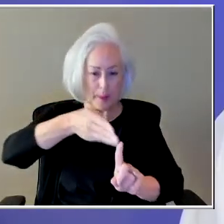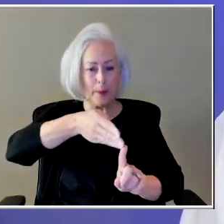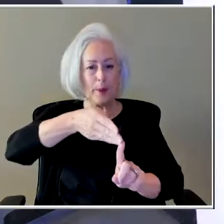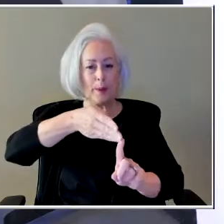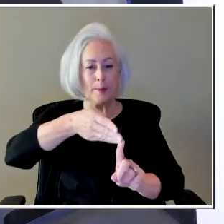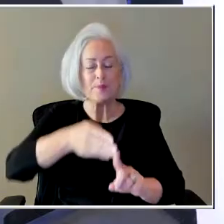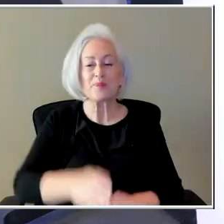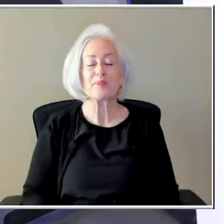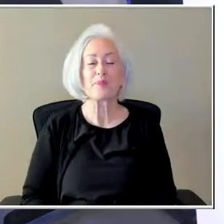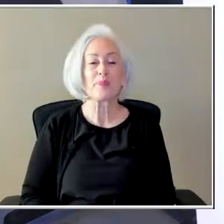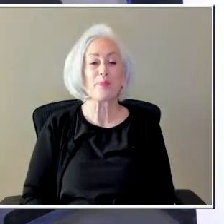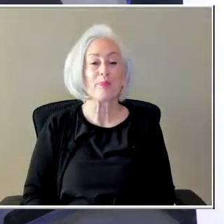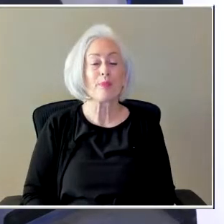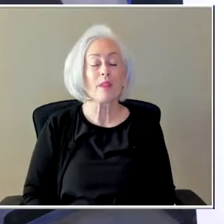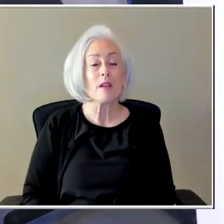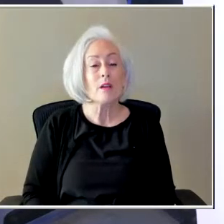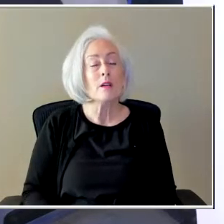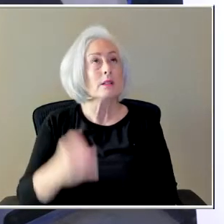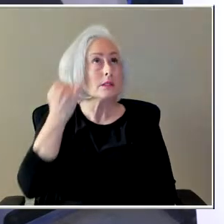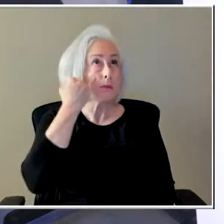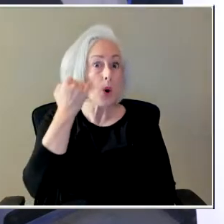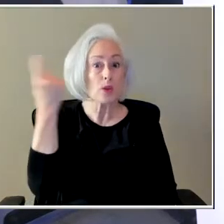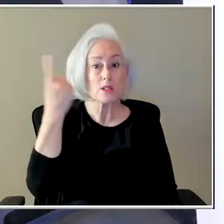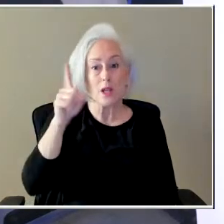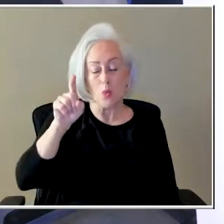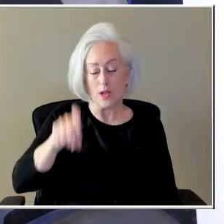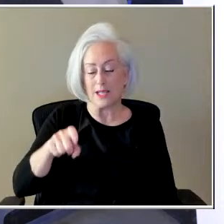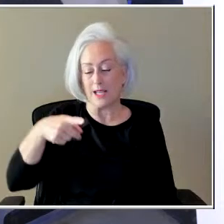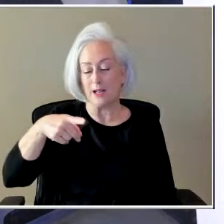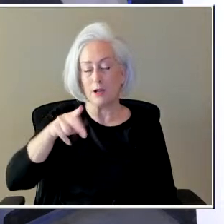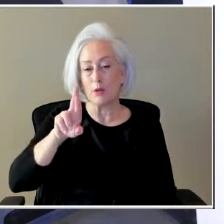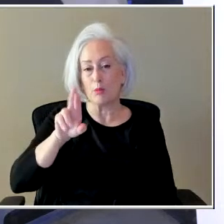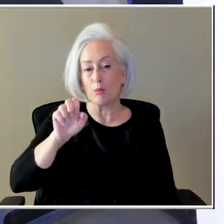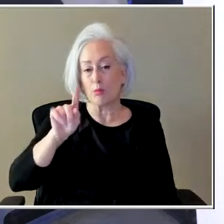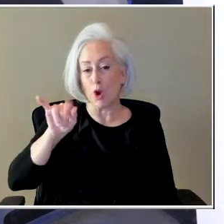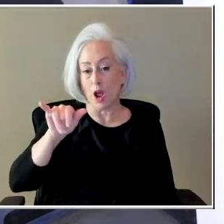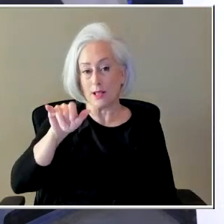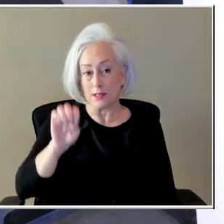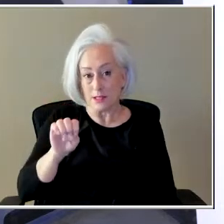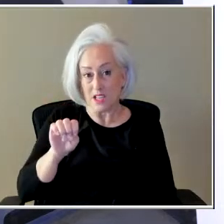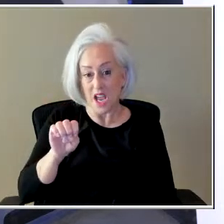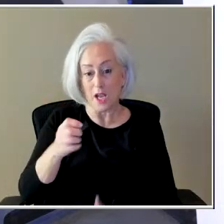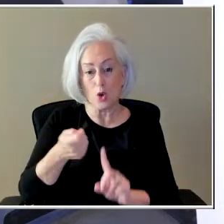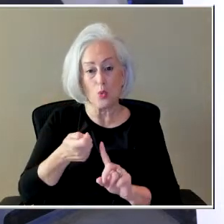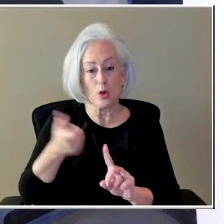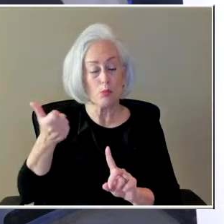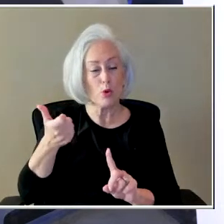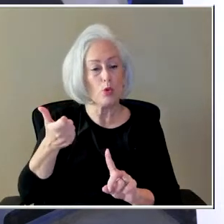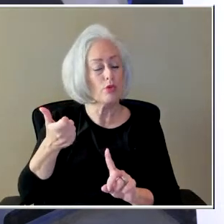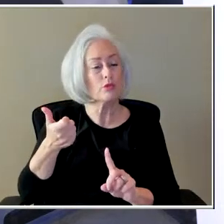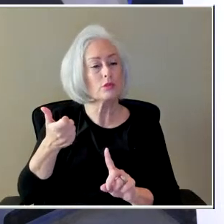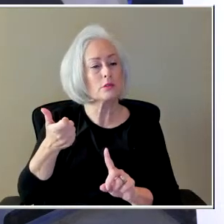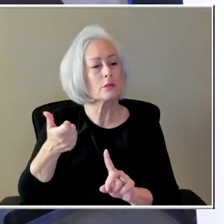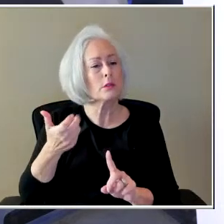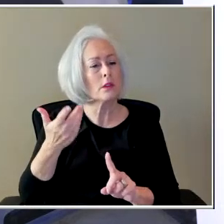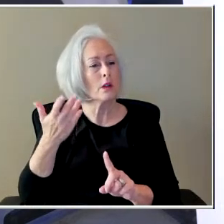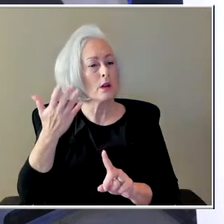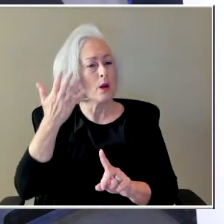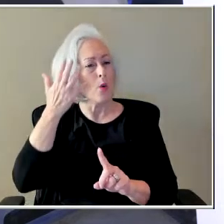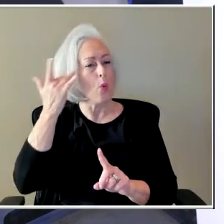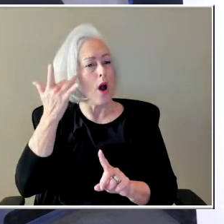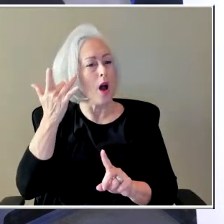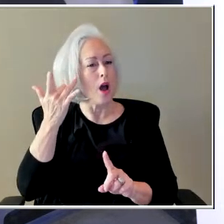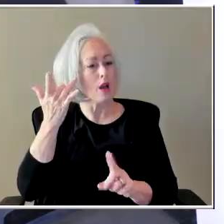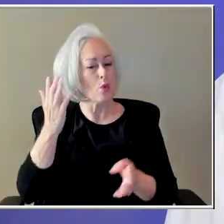let's say somebody needs their prostate removed. You could do it the traditional way. Why has robotic assisted surgery become really the new